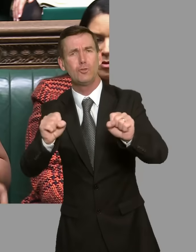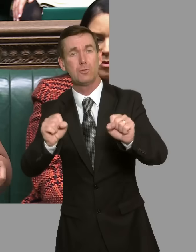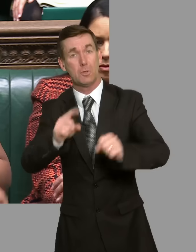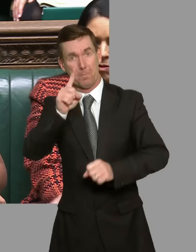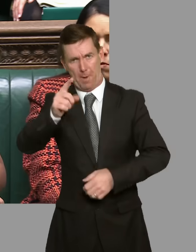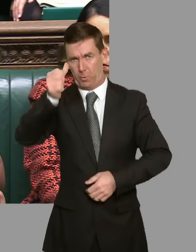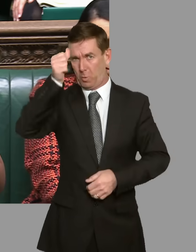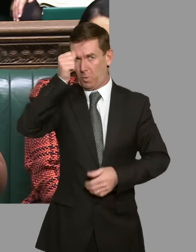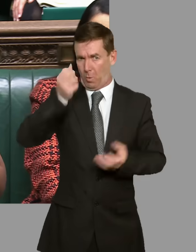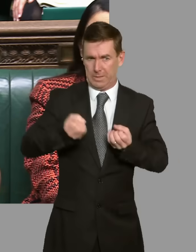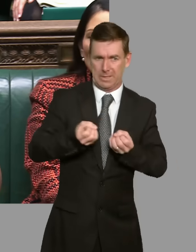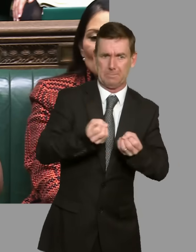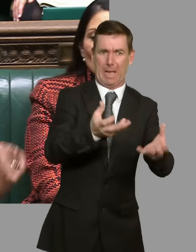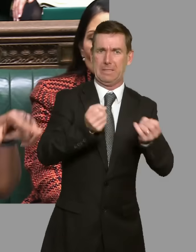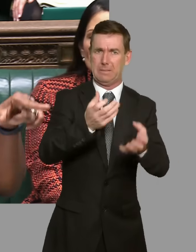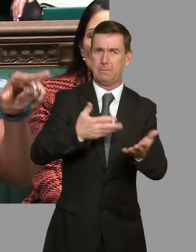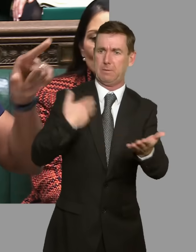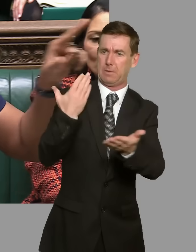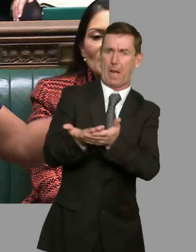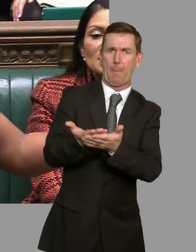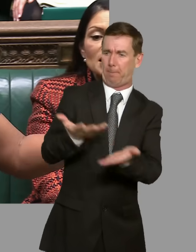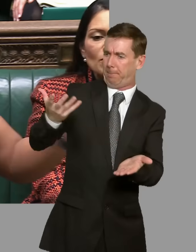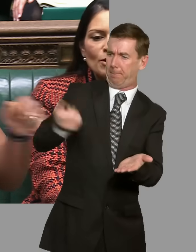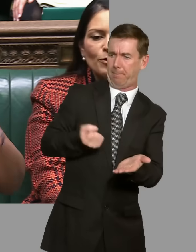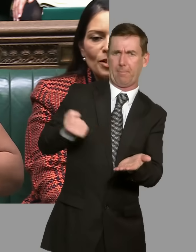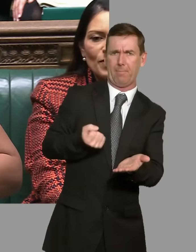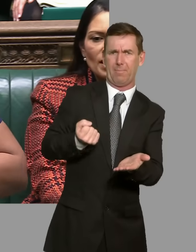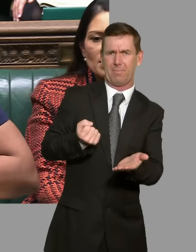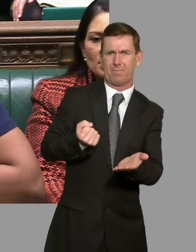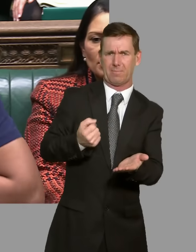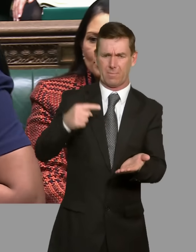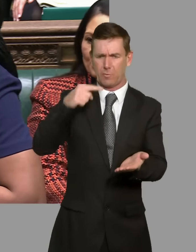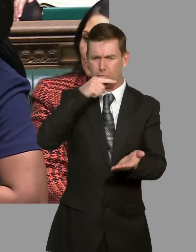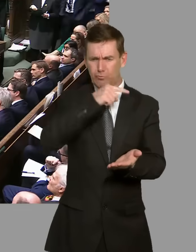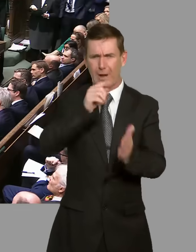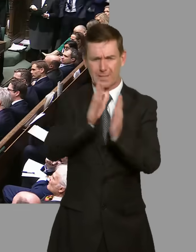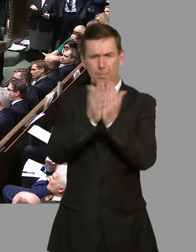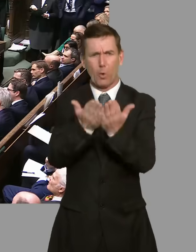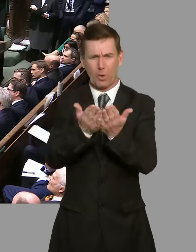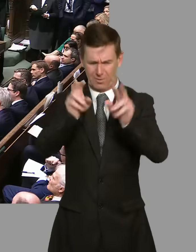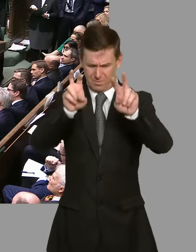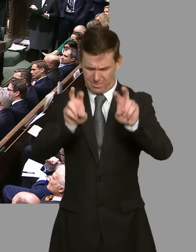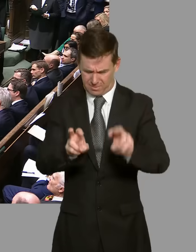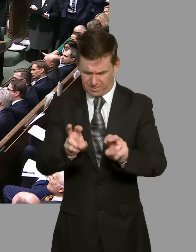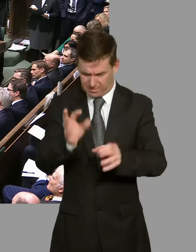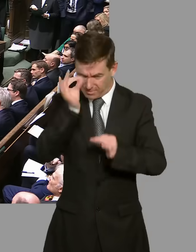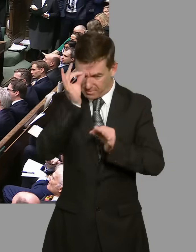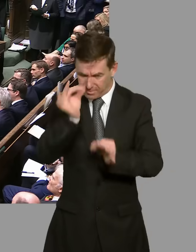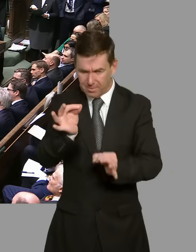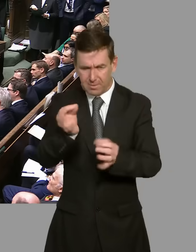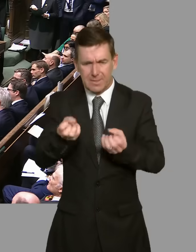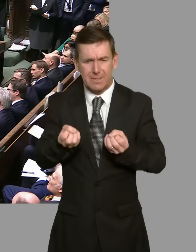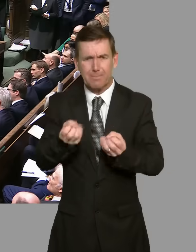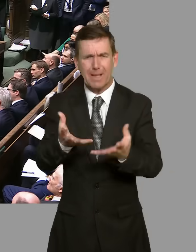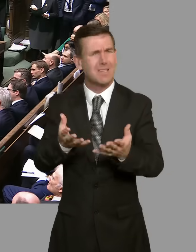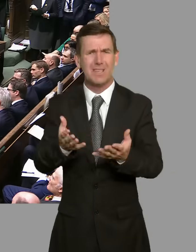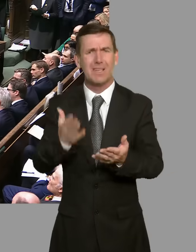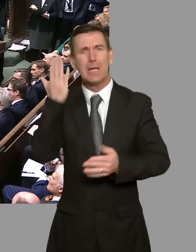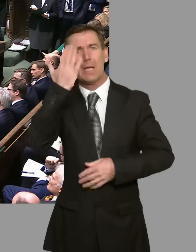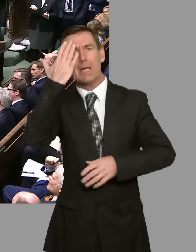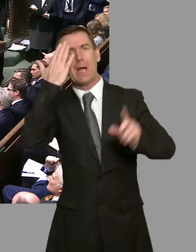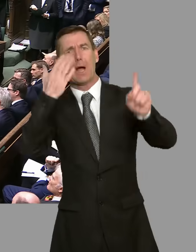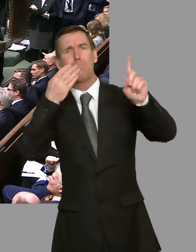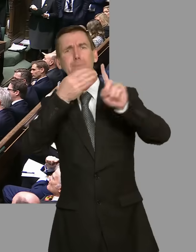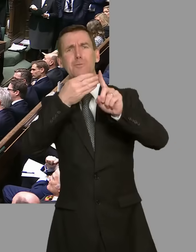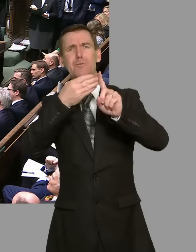no money allocated for defence. We need to move from ambition to commitment. And Mr. Speaker, this is important because this isn't just